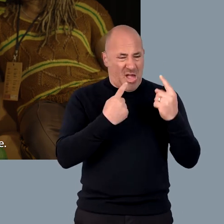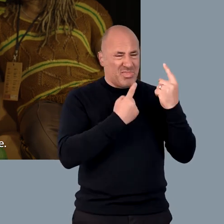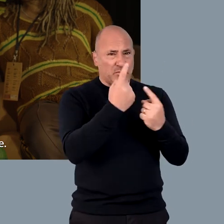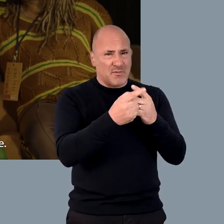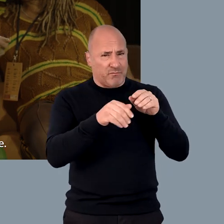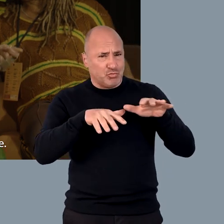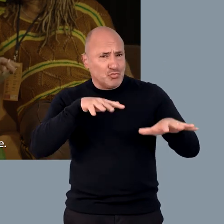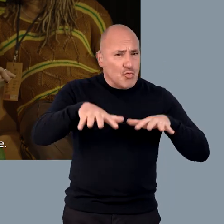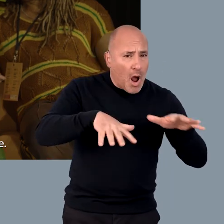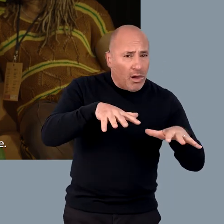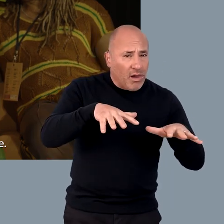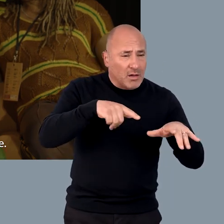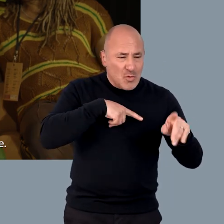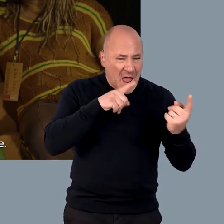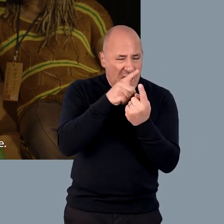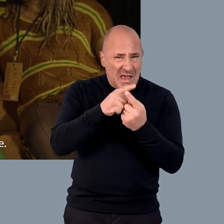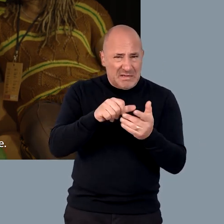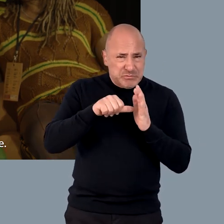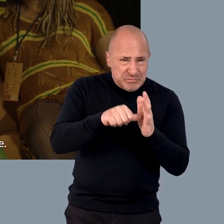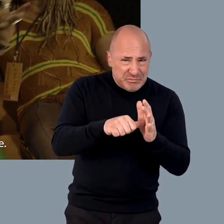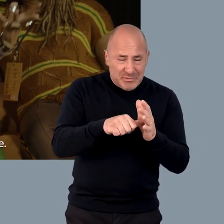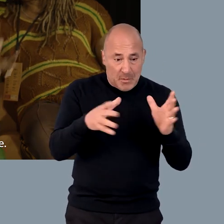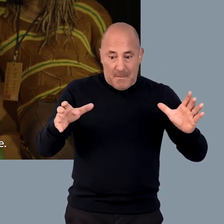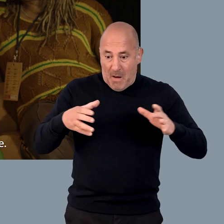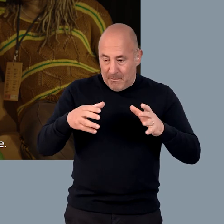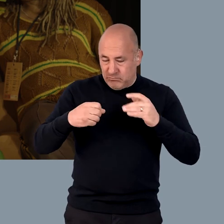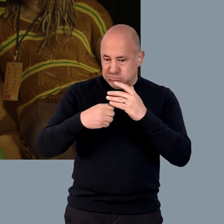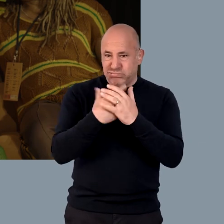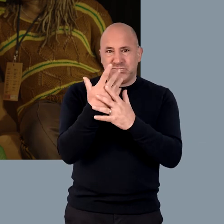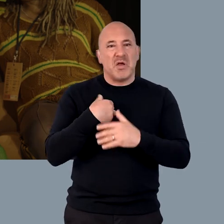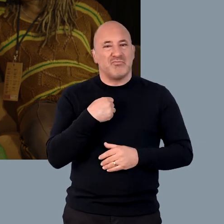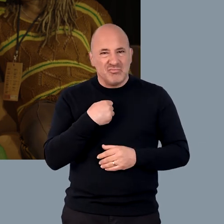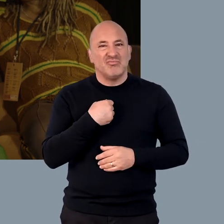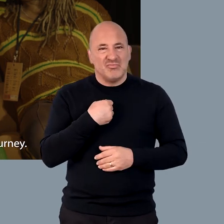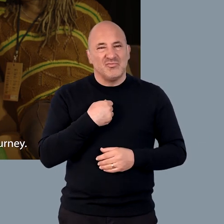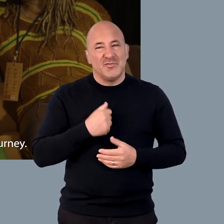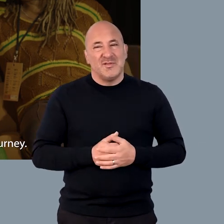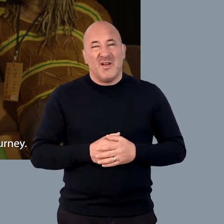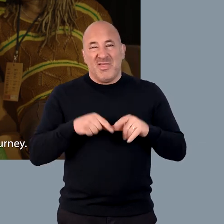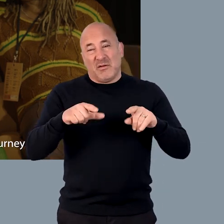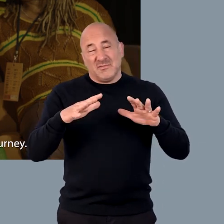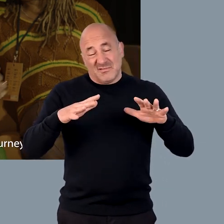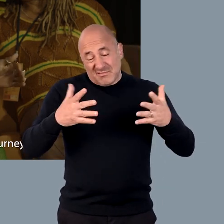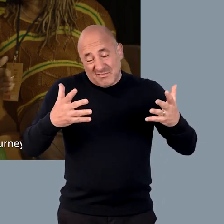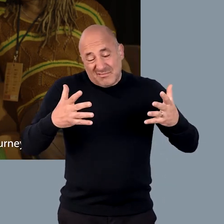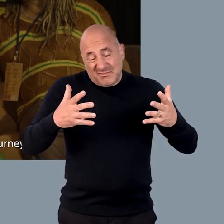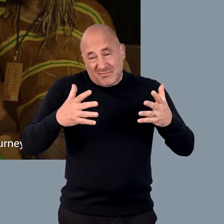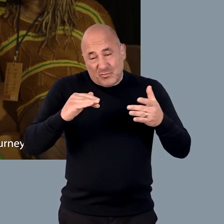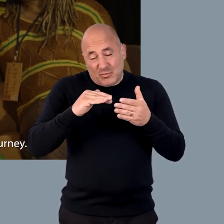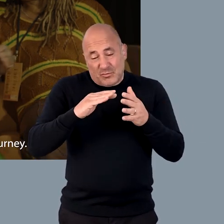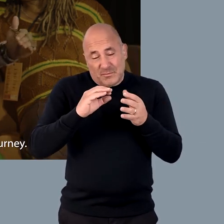are otherwise struggling to be together and thrive. So yeah, that's